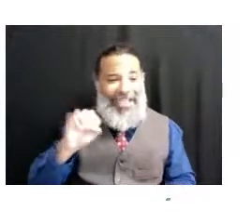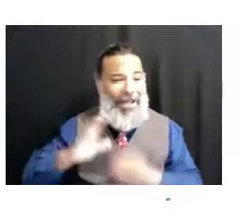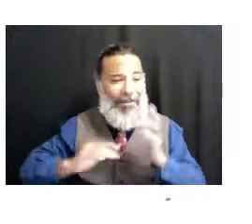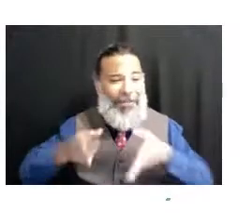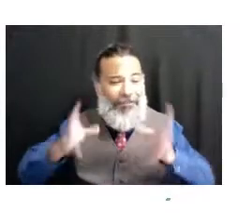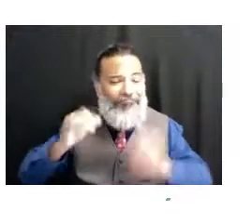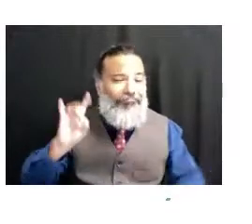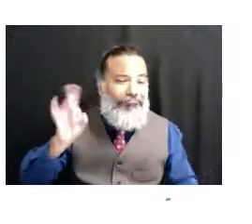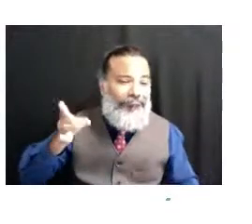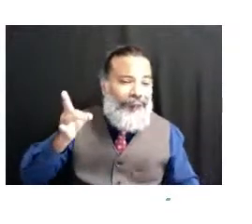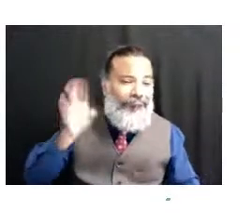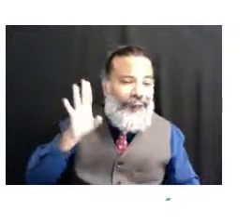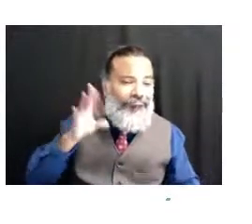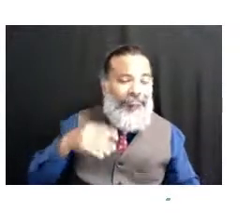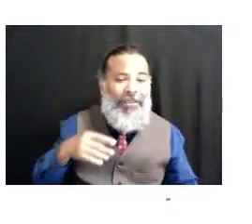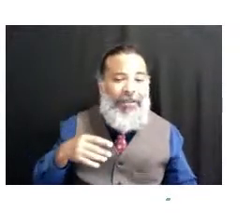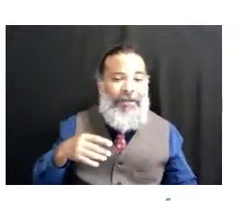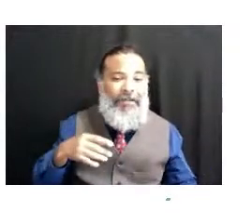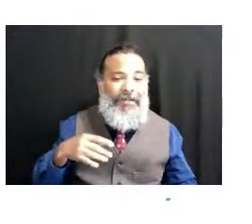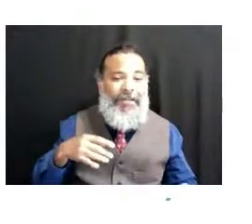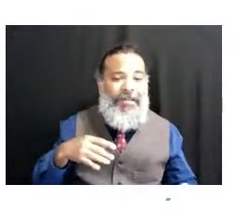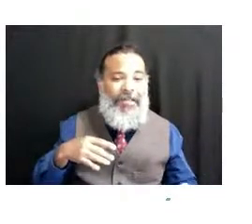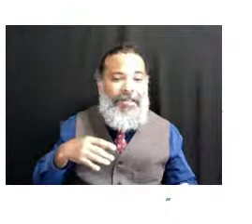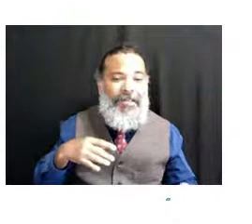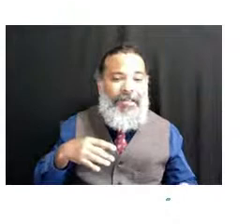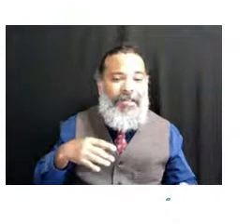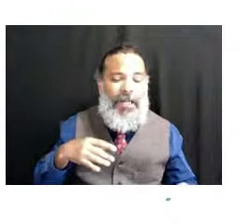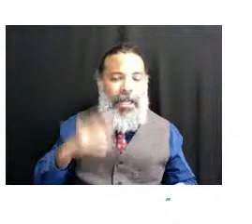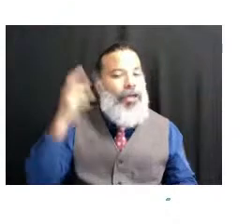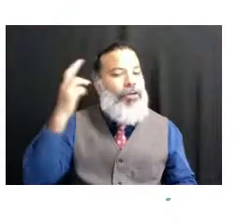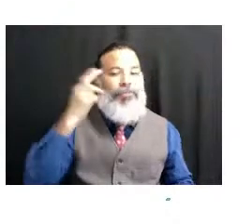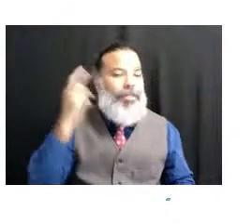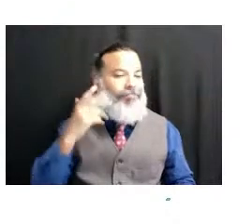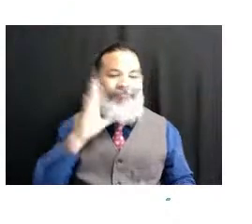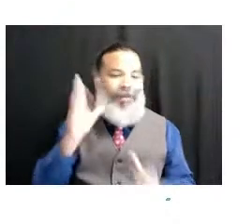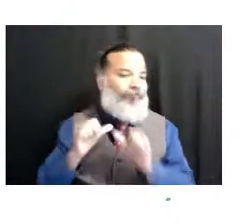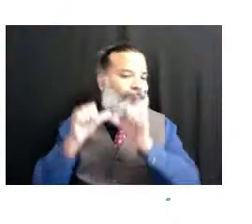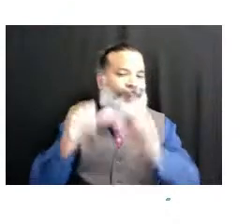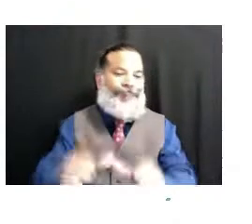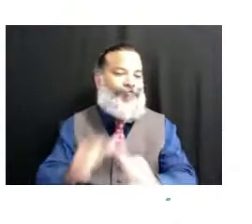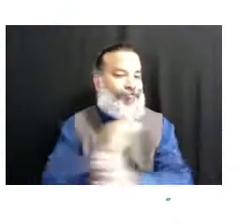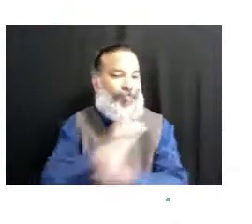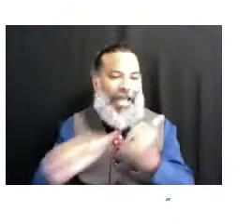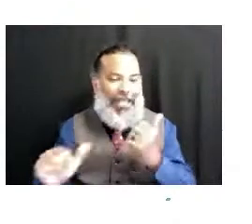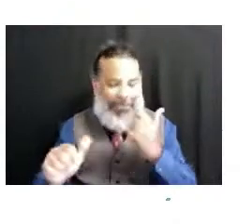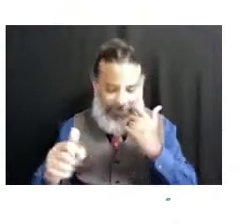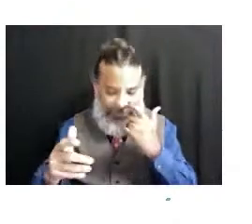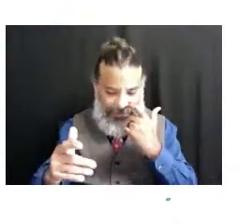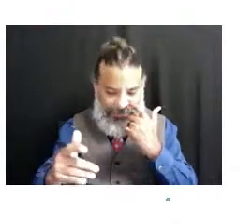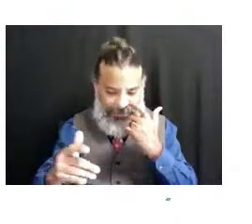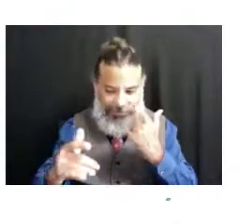and that I think was the reason why it did not survive past